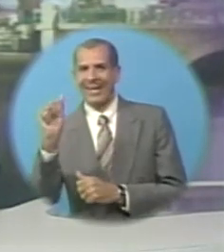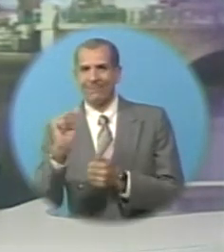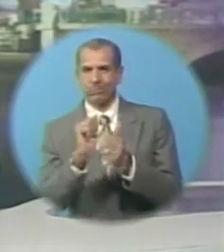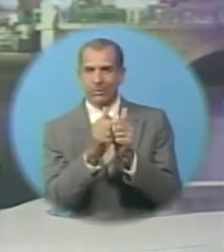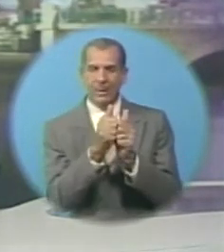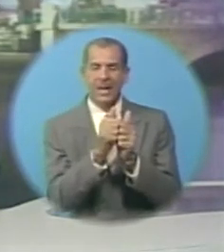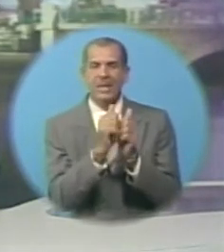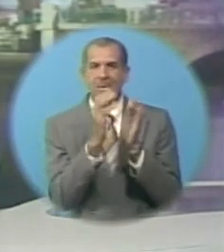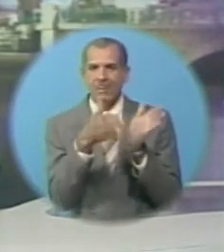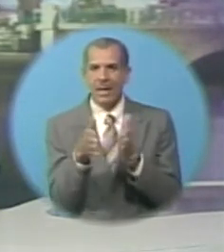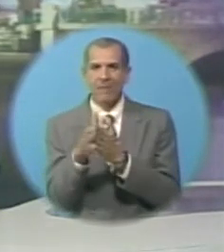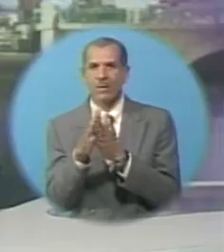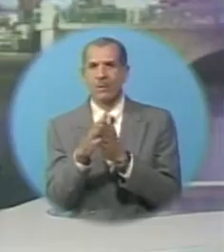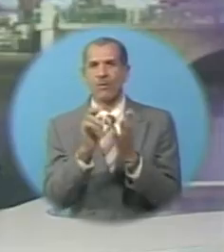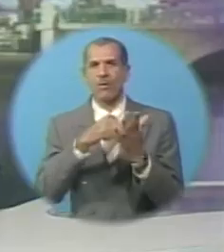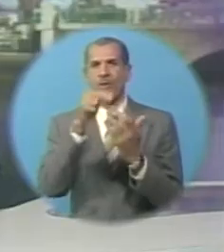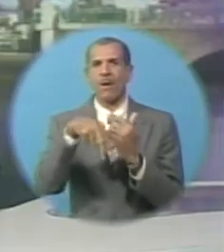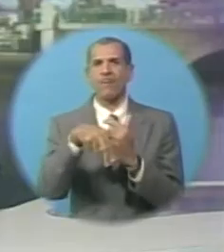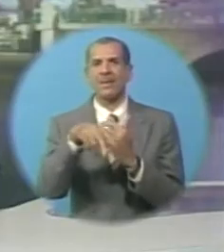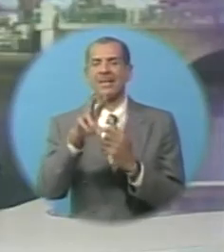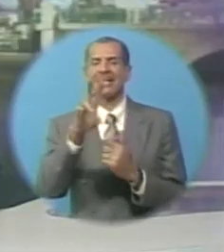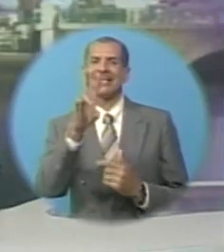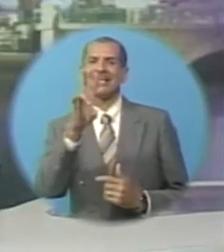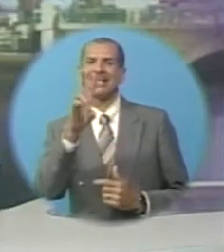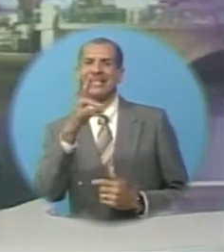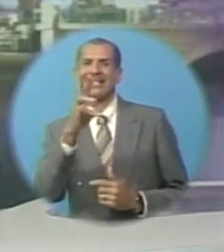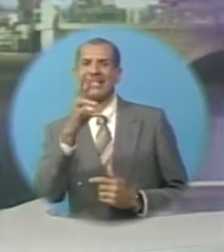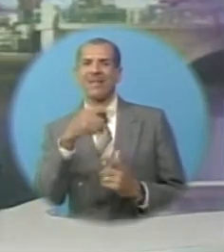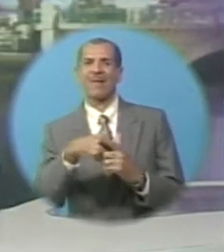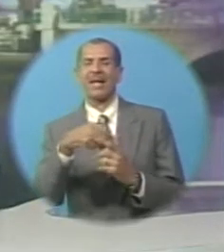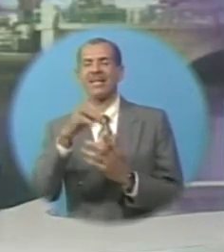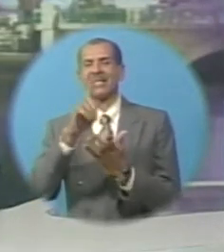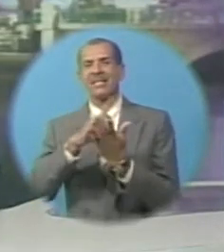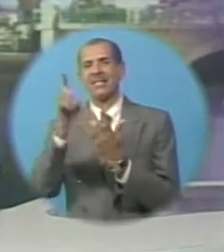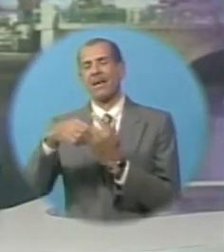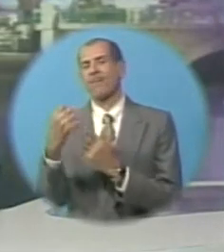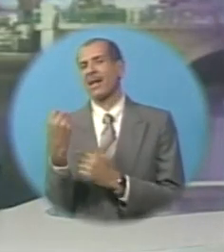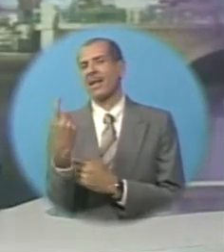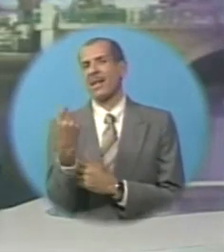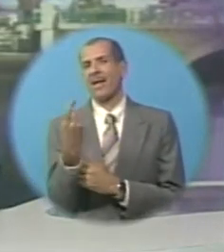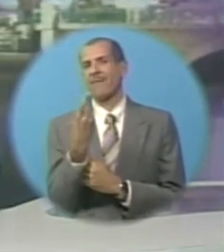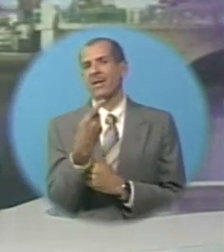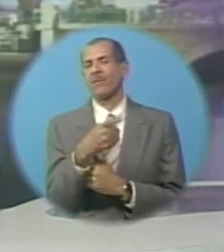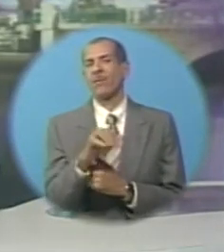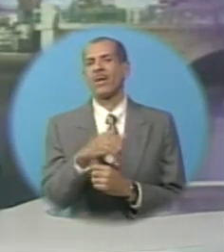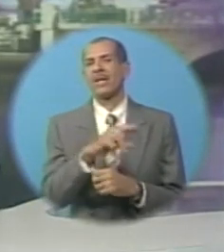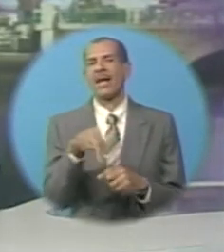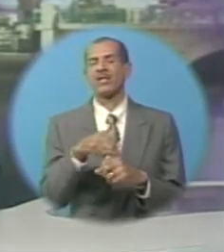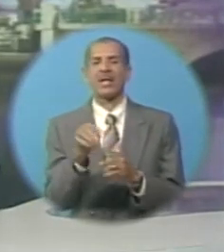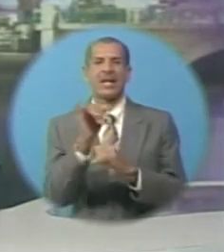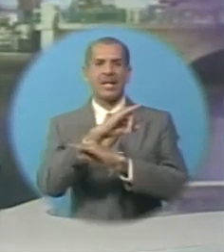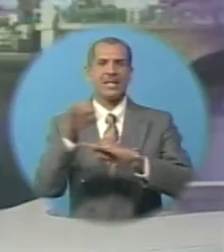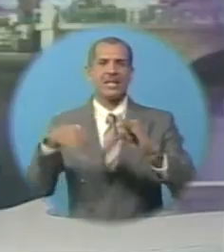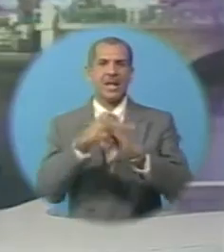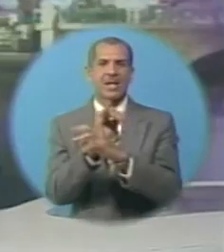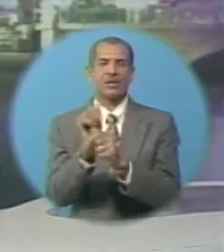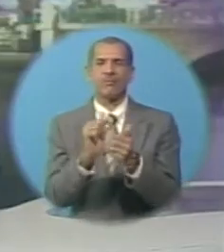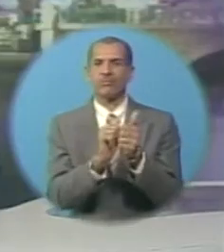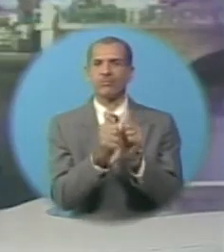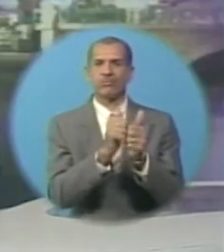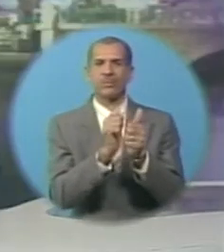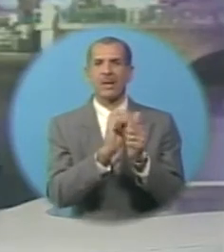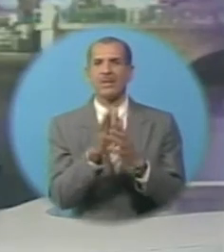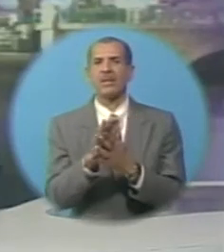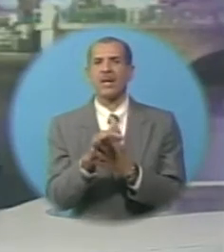set to be held between November 16th and December 11th at the BOA, with national and international athletes partaking